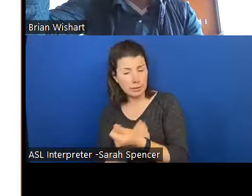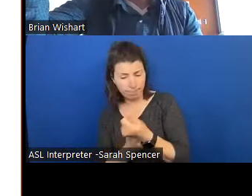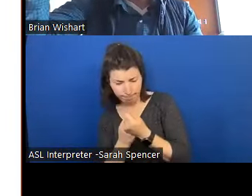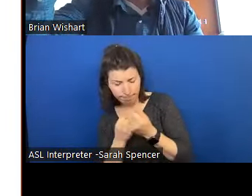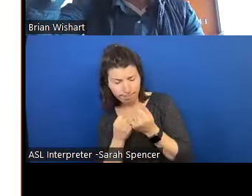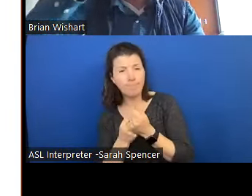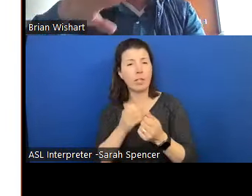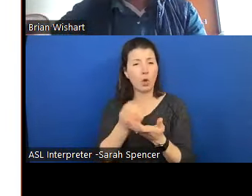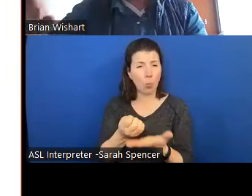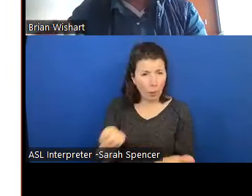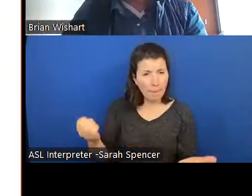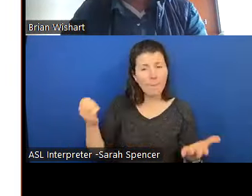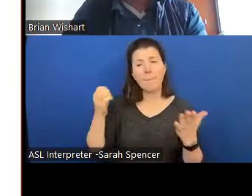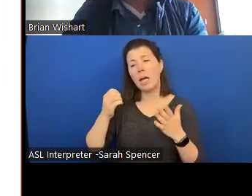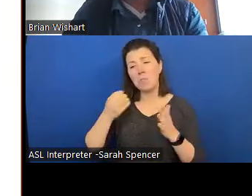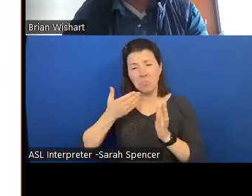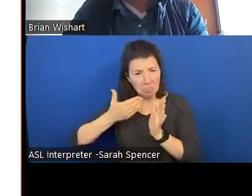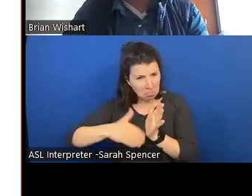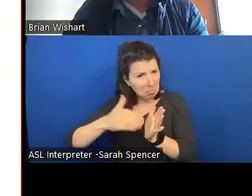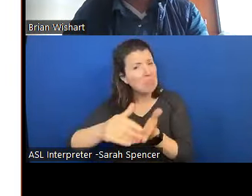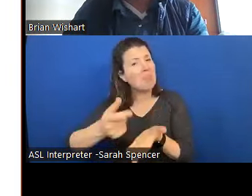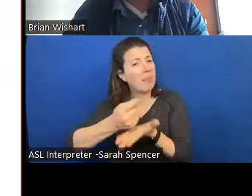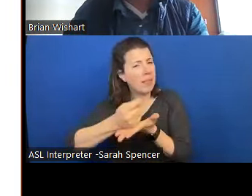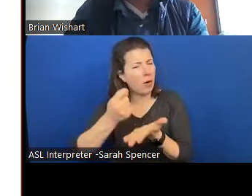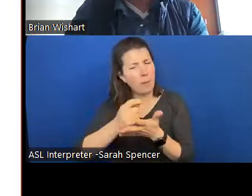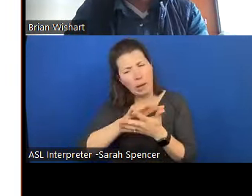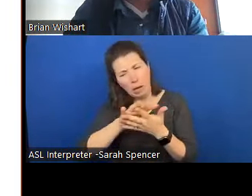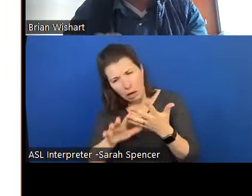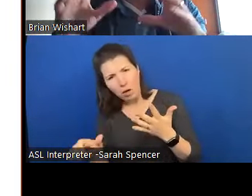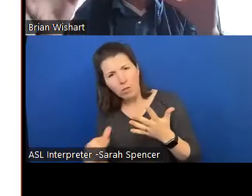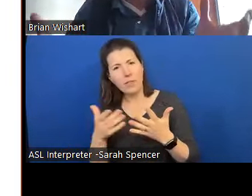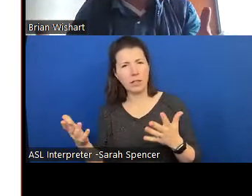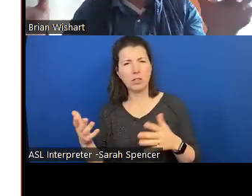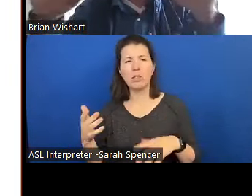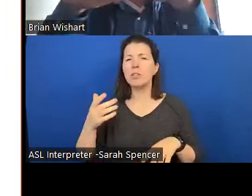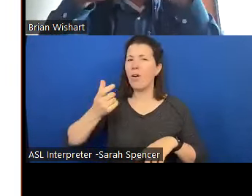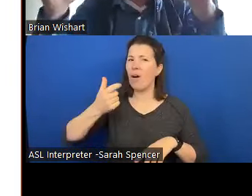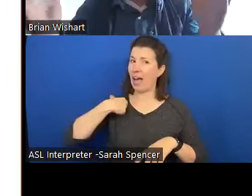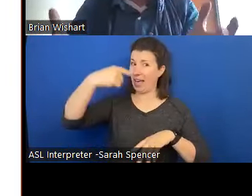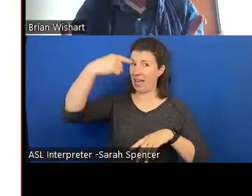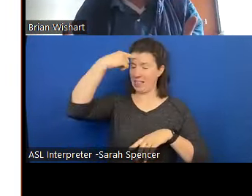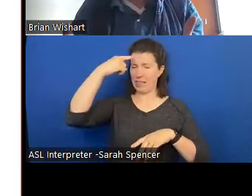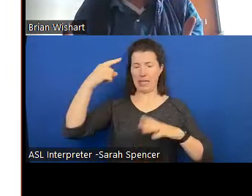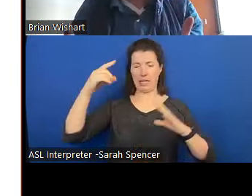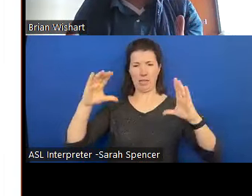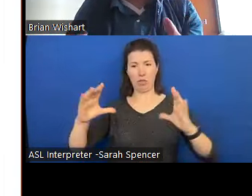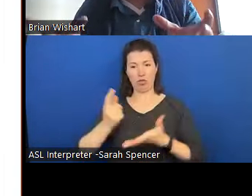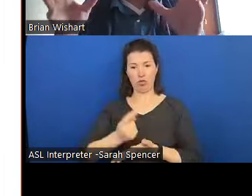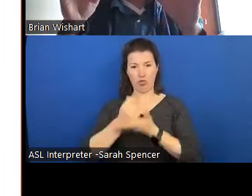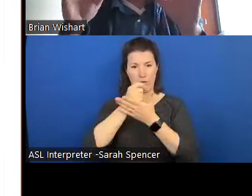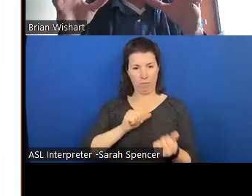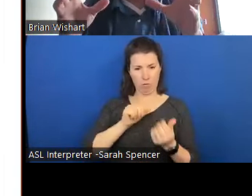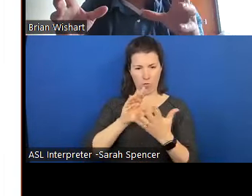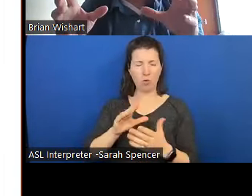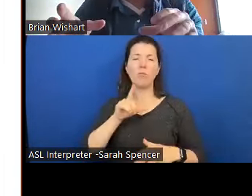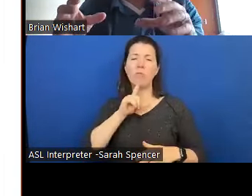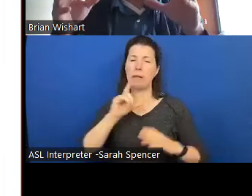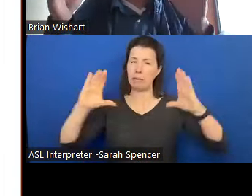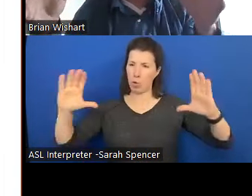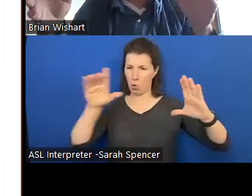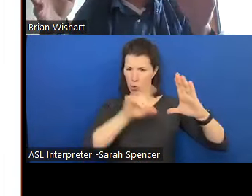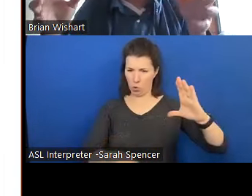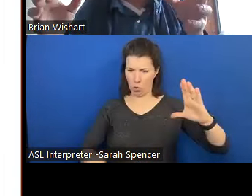infrequent therapy, as well as some other stuff. And so I think about it more in that big scope, thinking about that